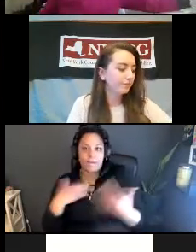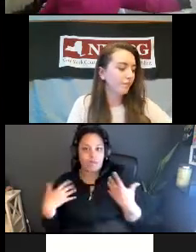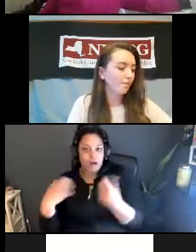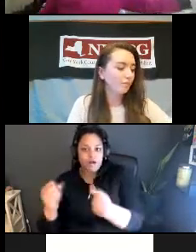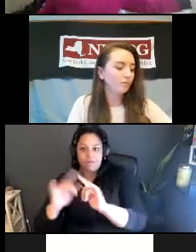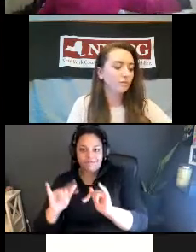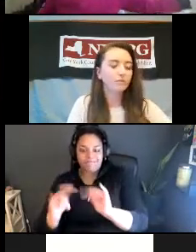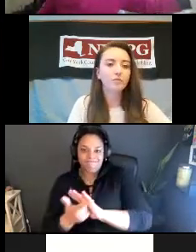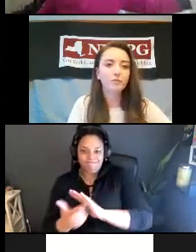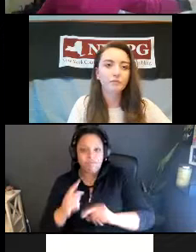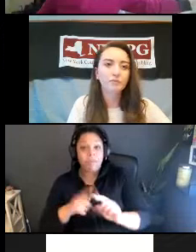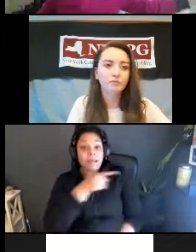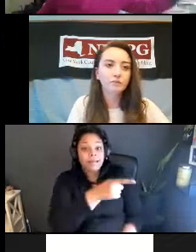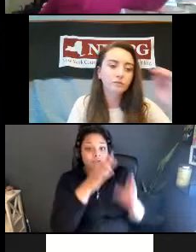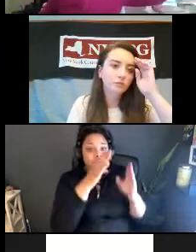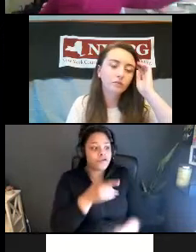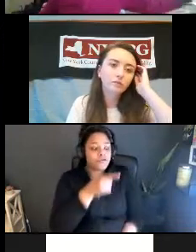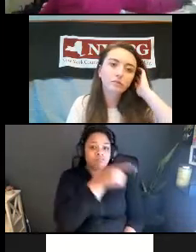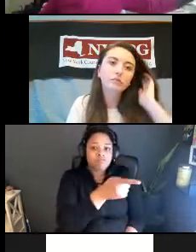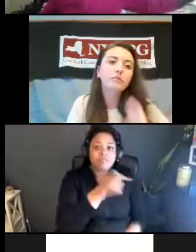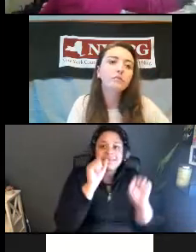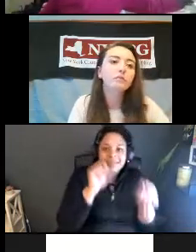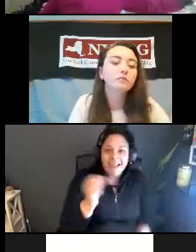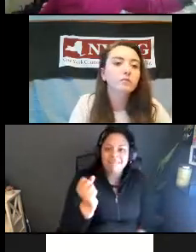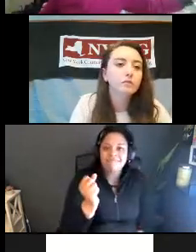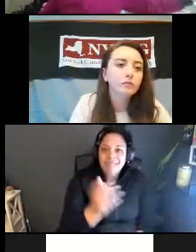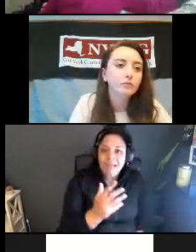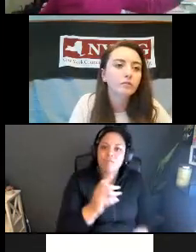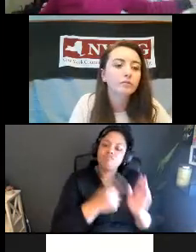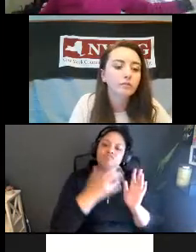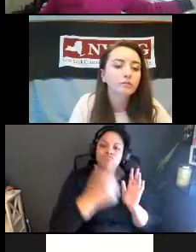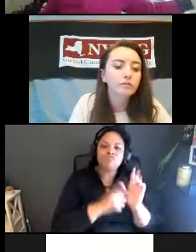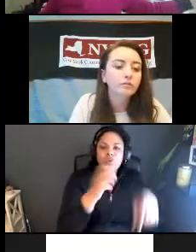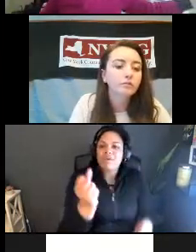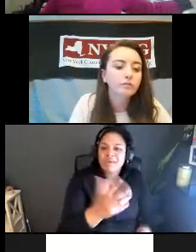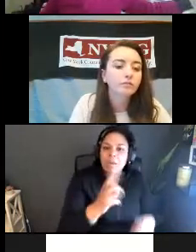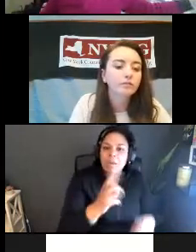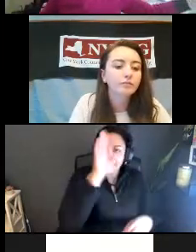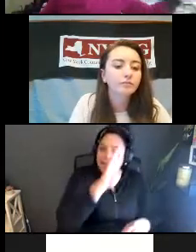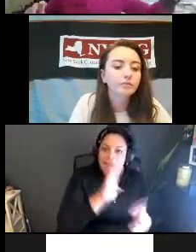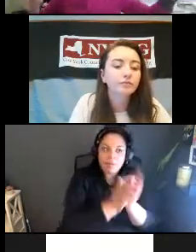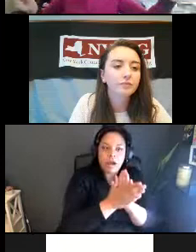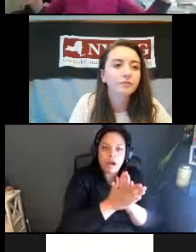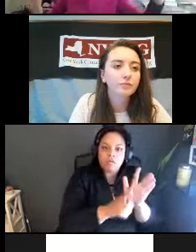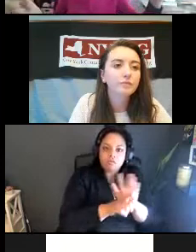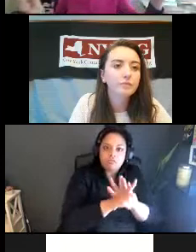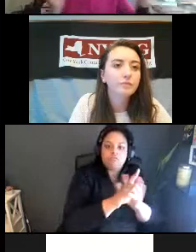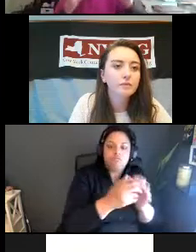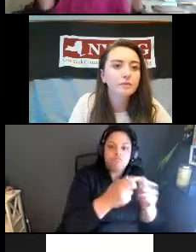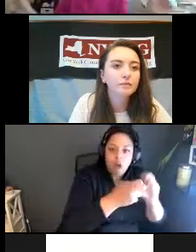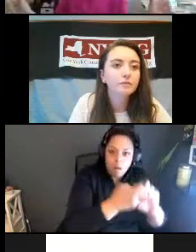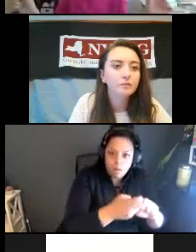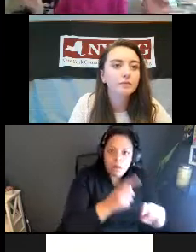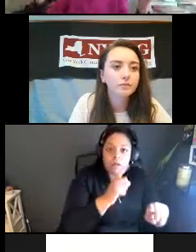doesn't mean that this person over here can't occasionally go to the casino and never develop a problem. But let's look at the